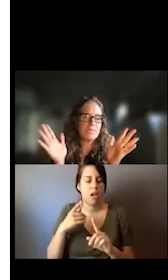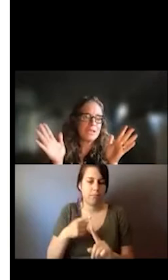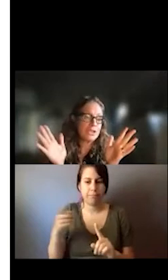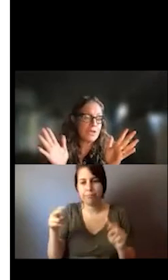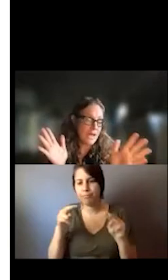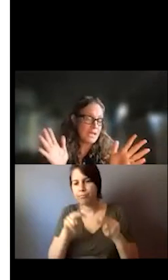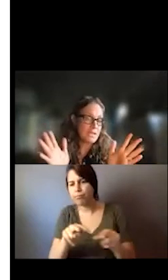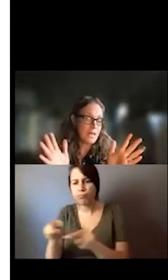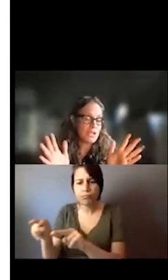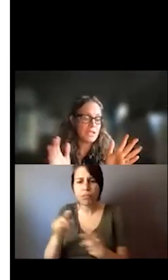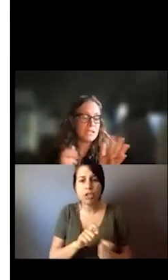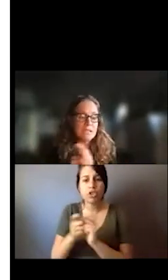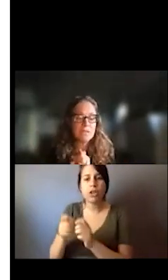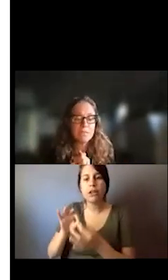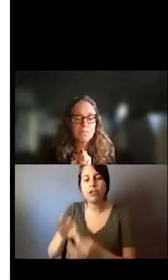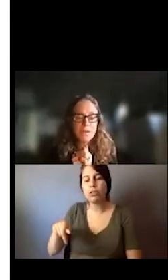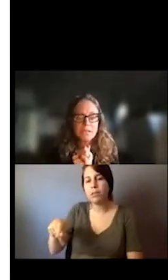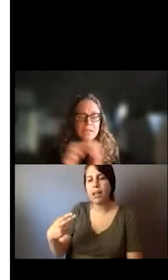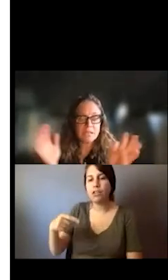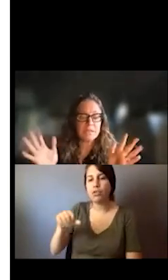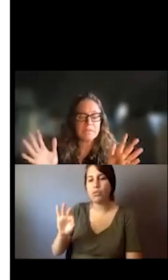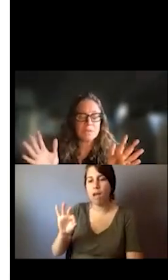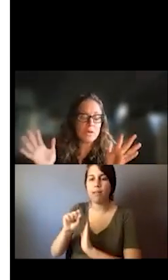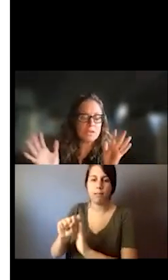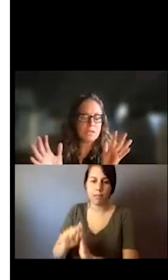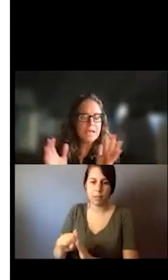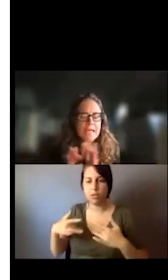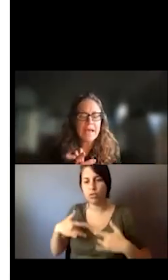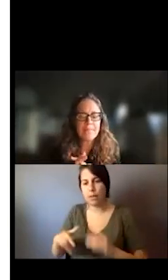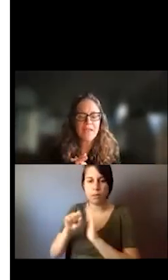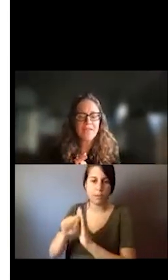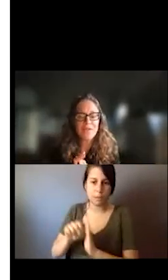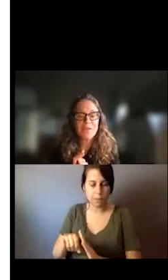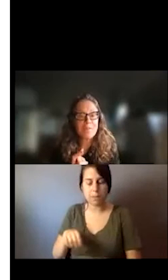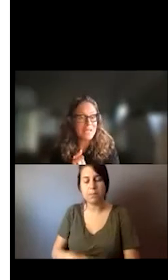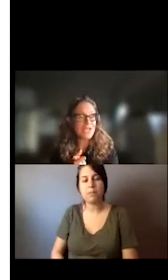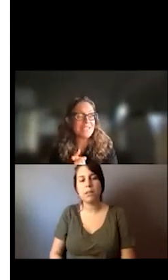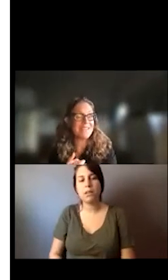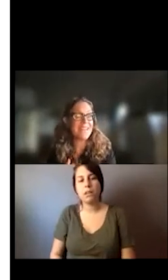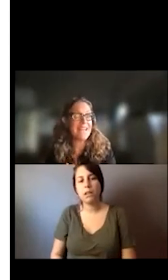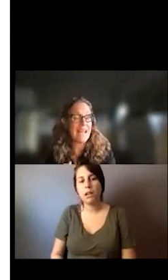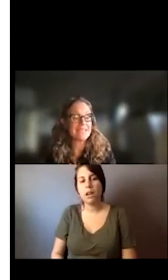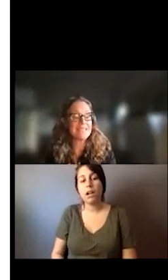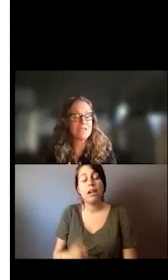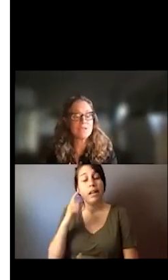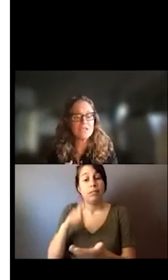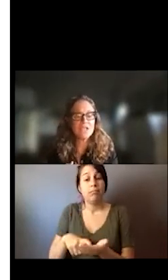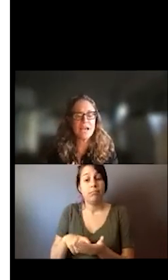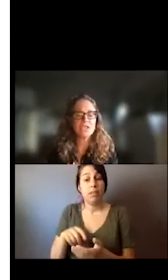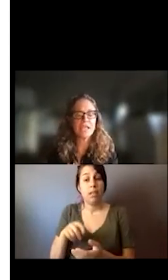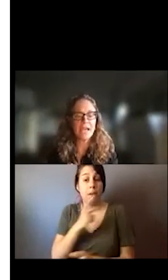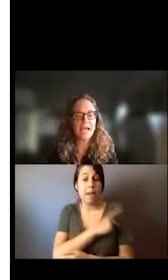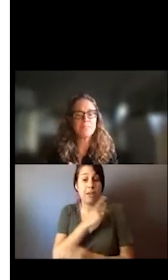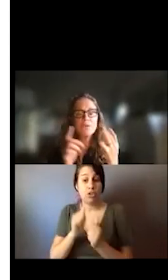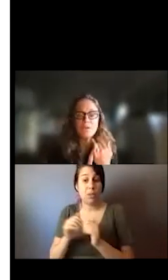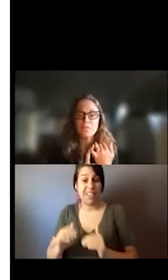change in PHQ-9 depression symptom scores. And they found that the patients in the enhanced